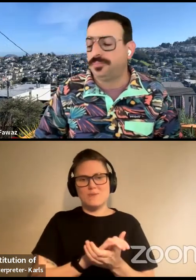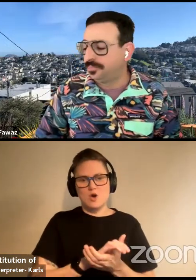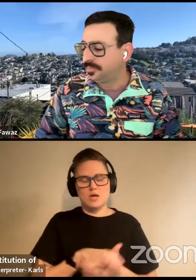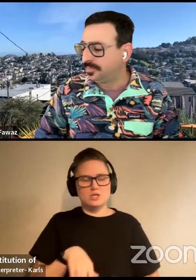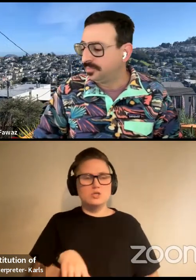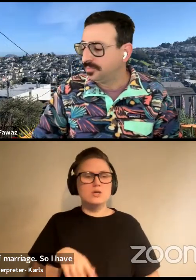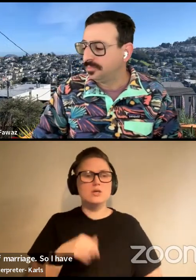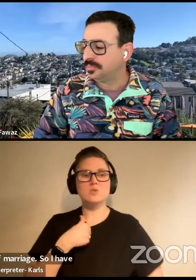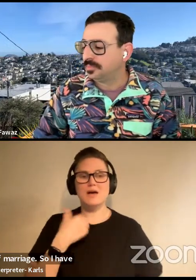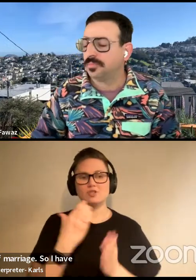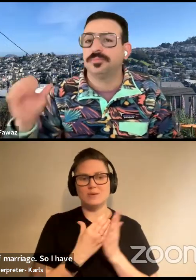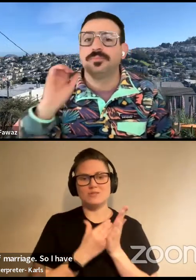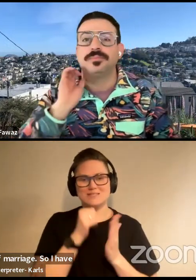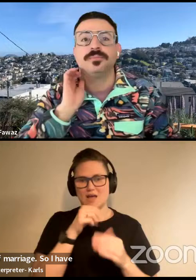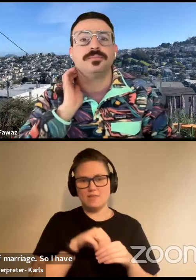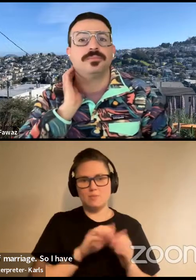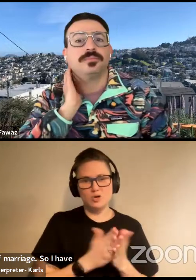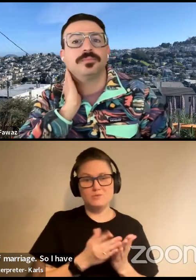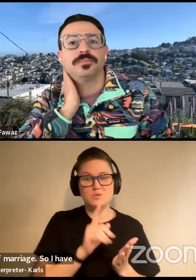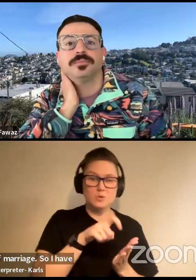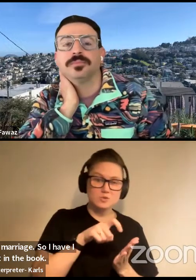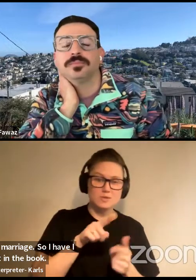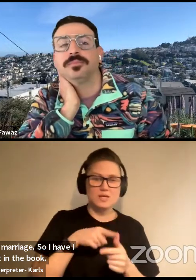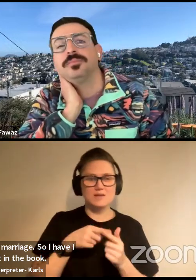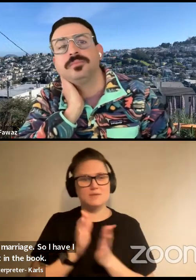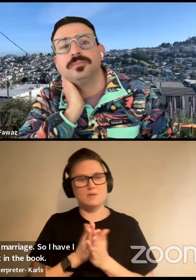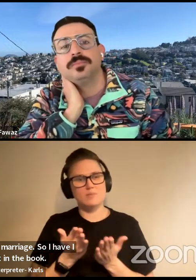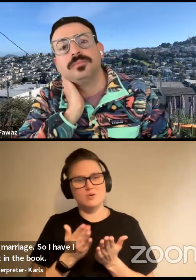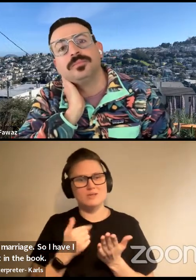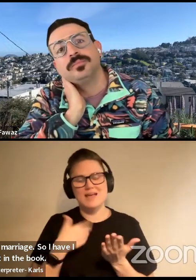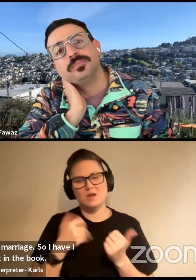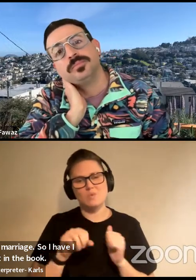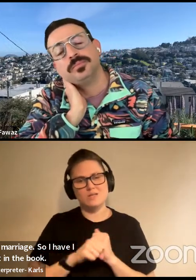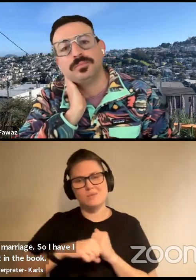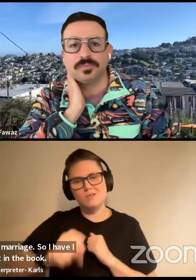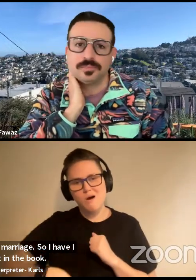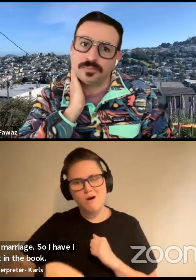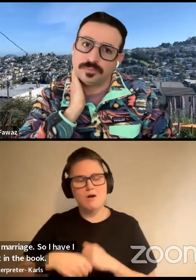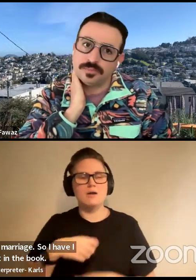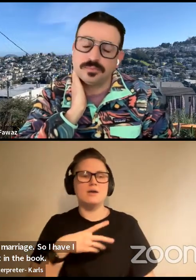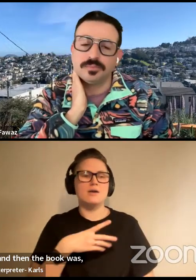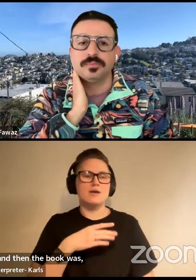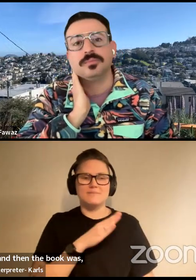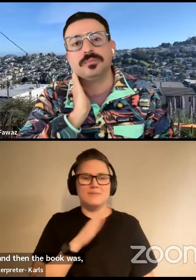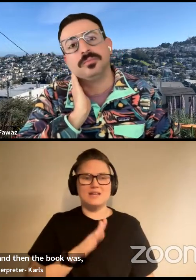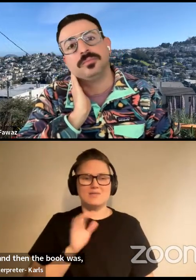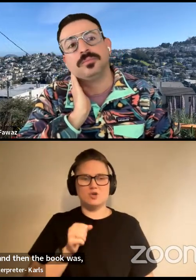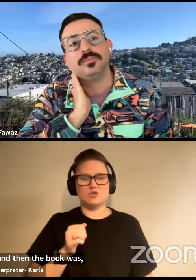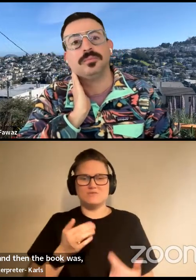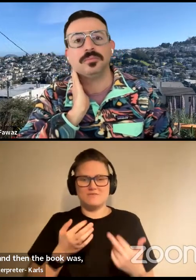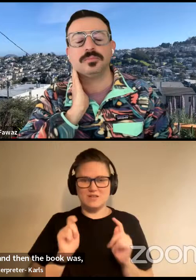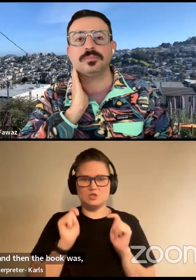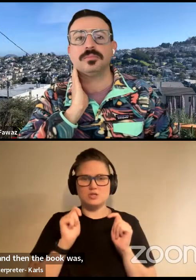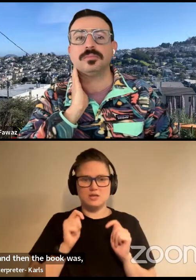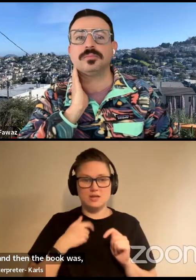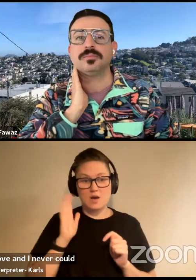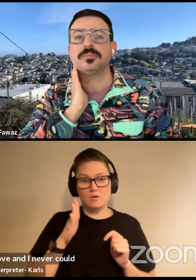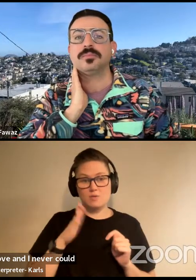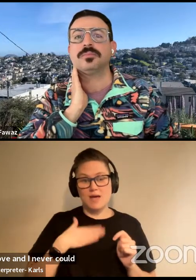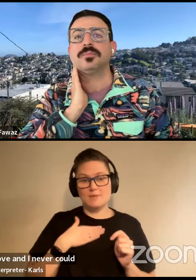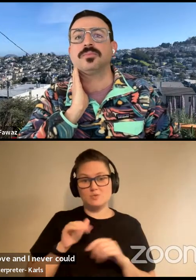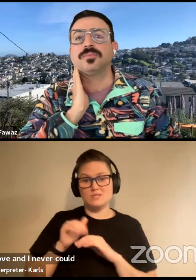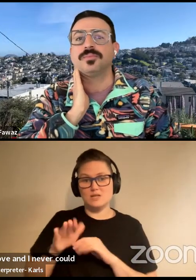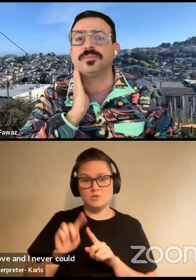that's not in the book. It was supposed to be in the book. And then the book was, you know, I didn't want to be long. And I never could kind of finish it off. And I'd be happy to send it to people.